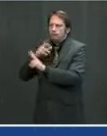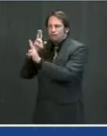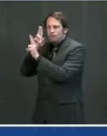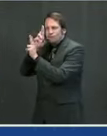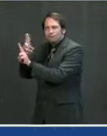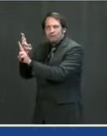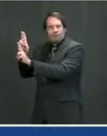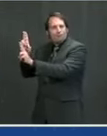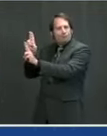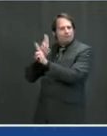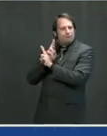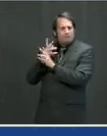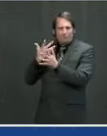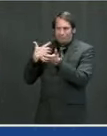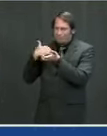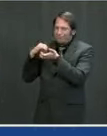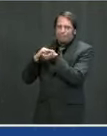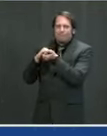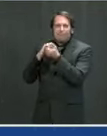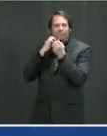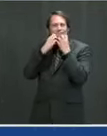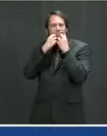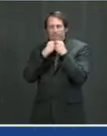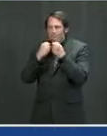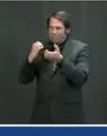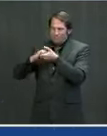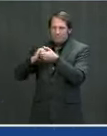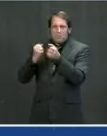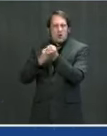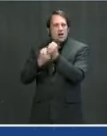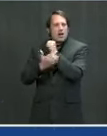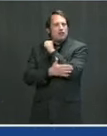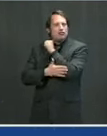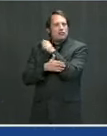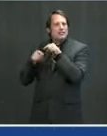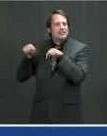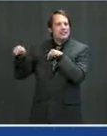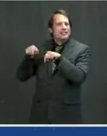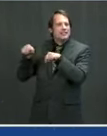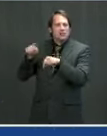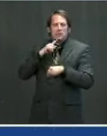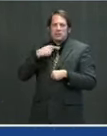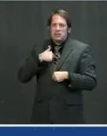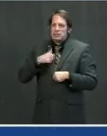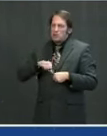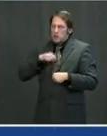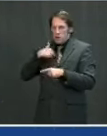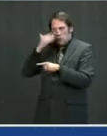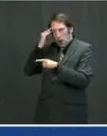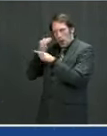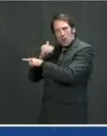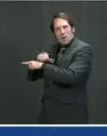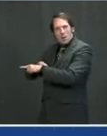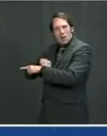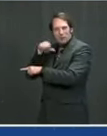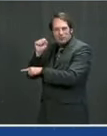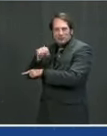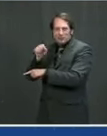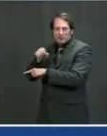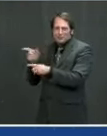partnership between our nations. And Yossi, I know how proud you are of the people of Japan